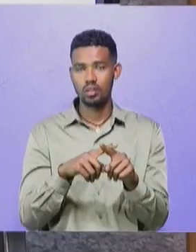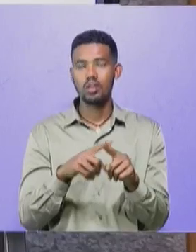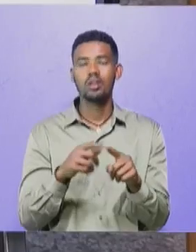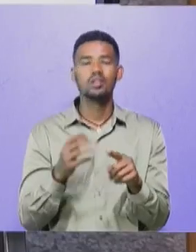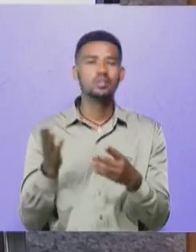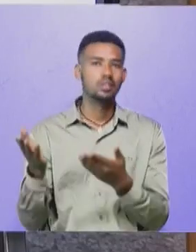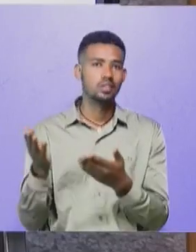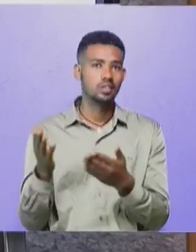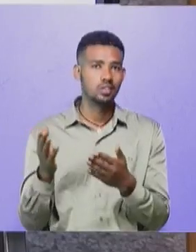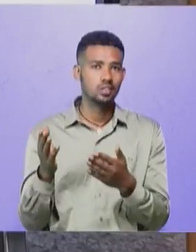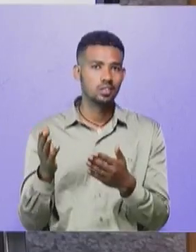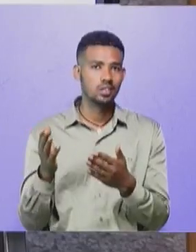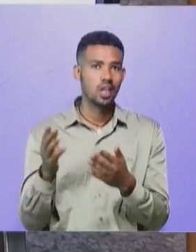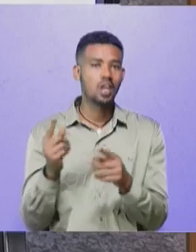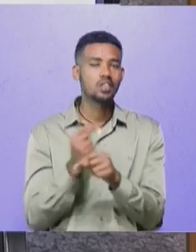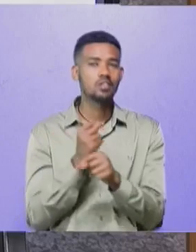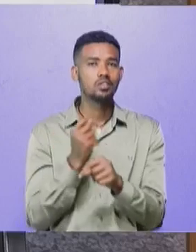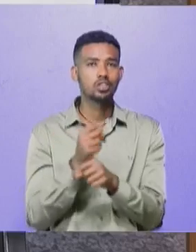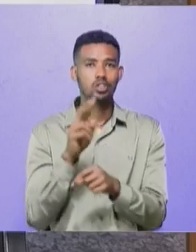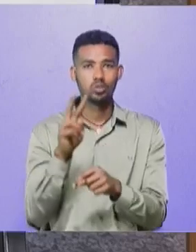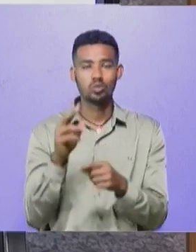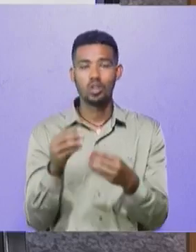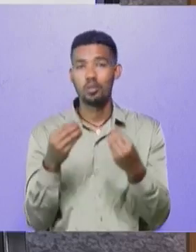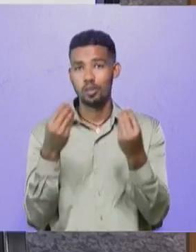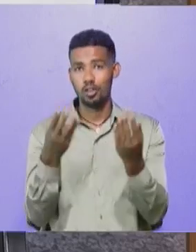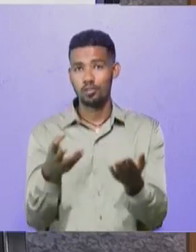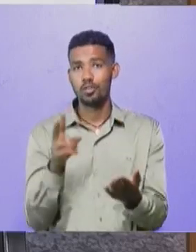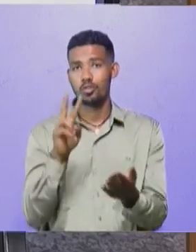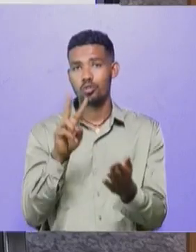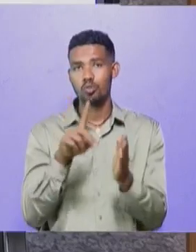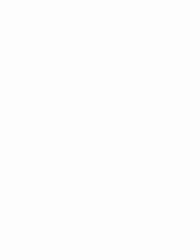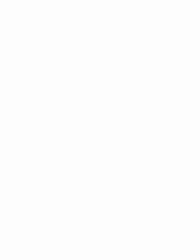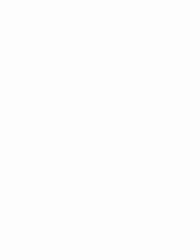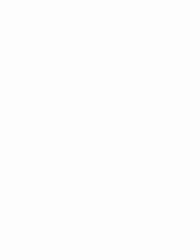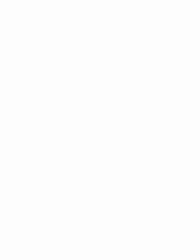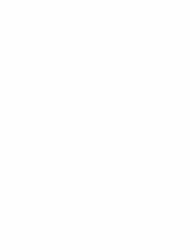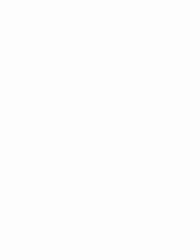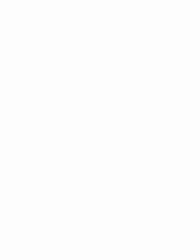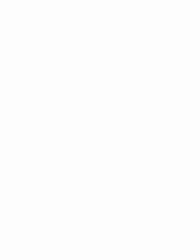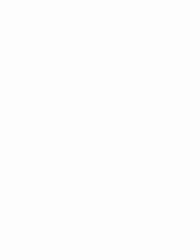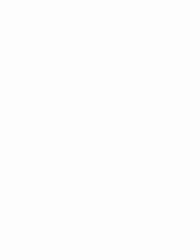students, here is activity 2. Let me give you 2 minutes and I'll be back.